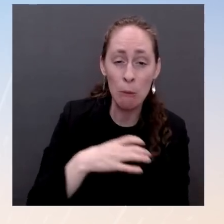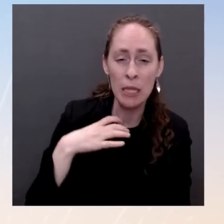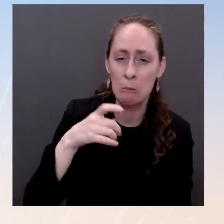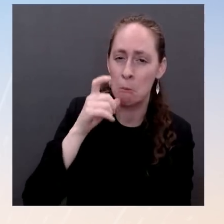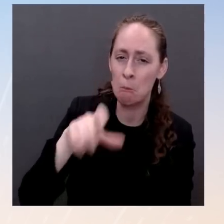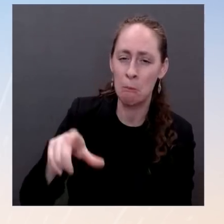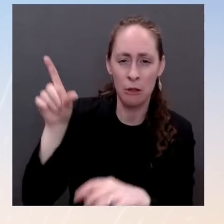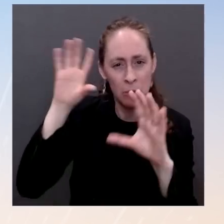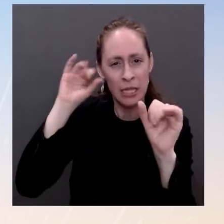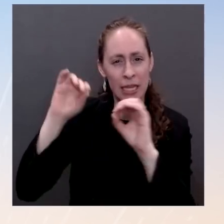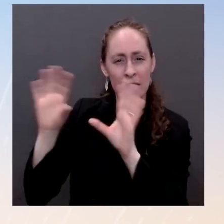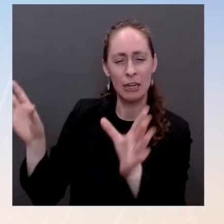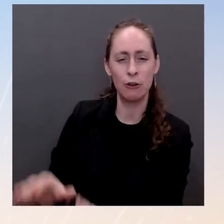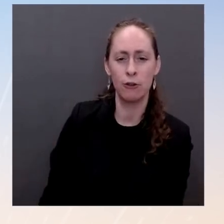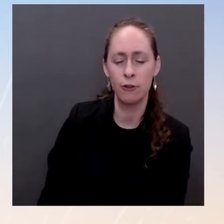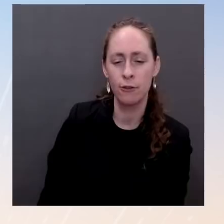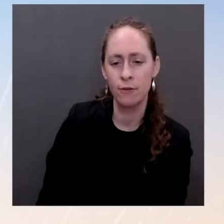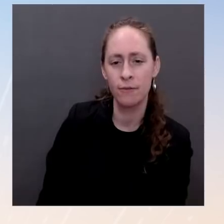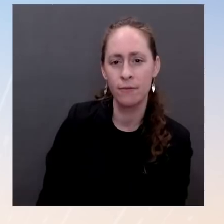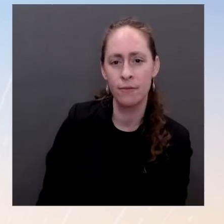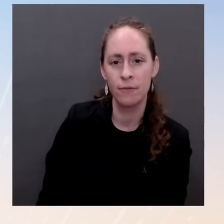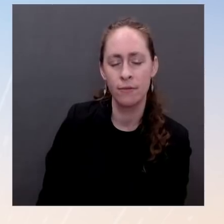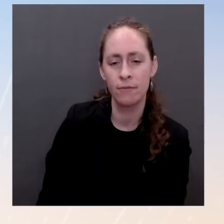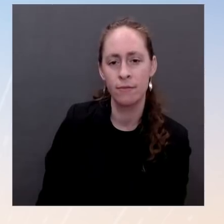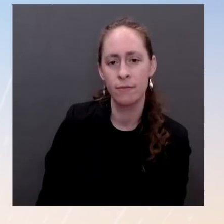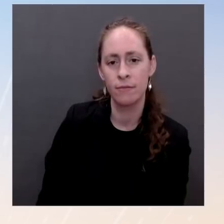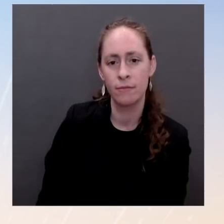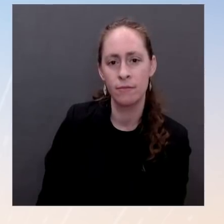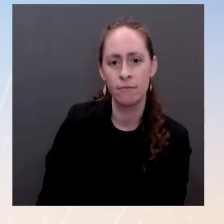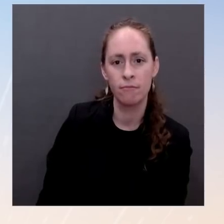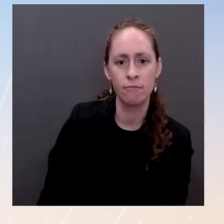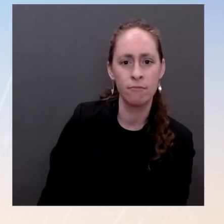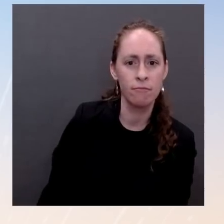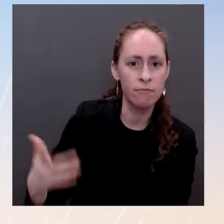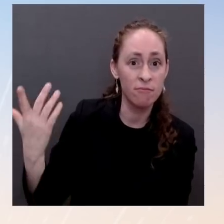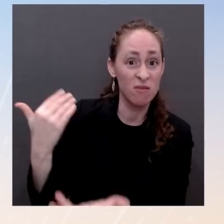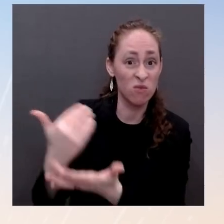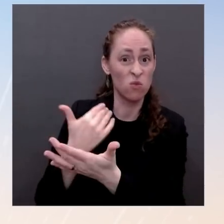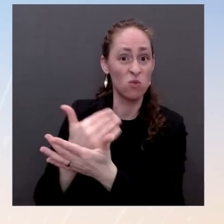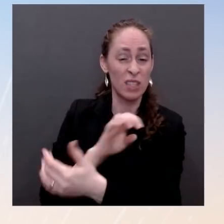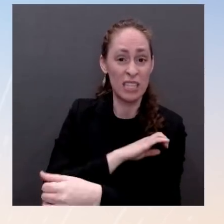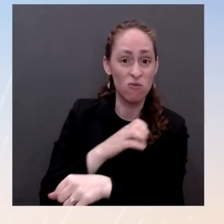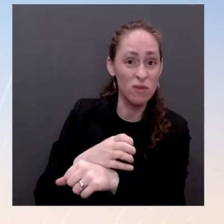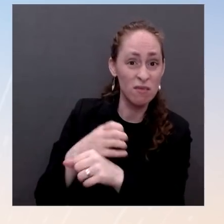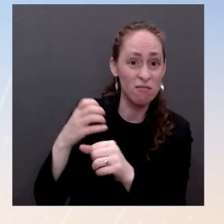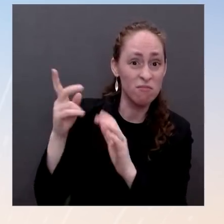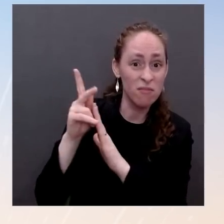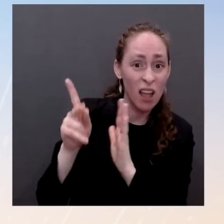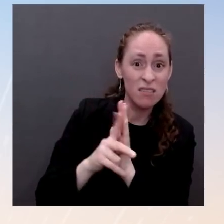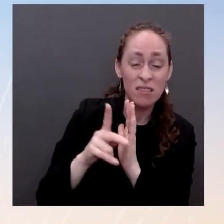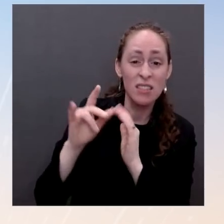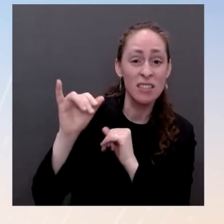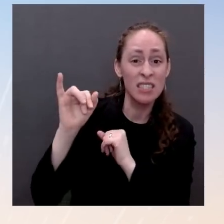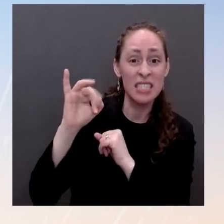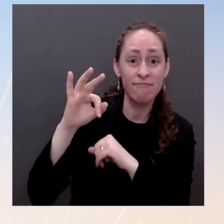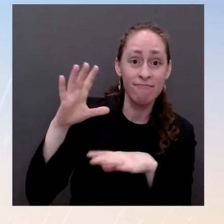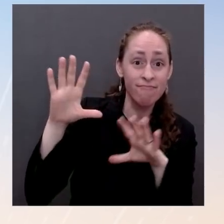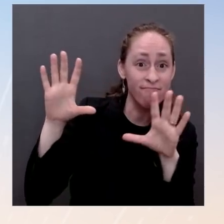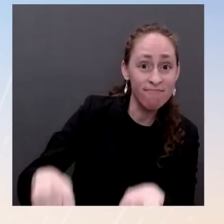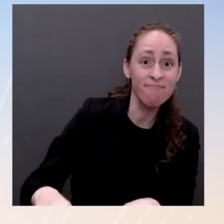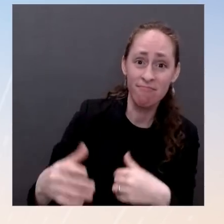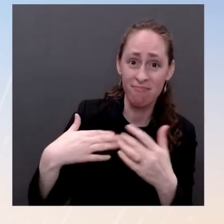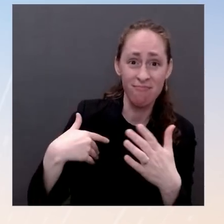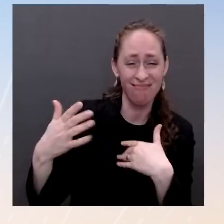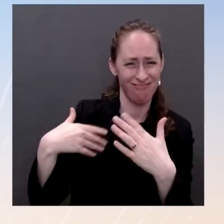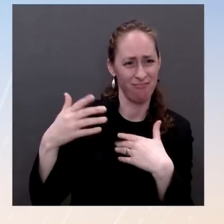prices at the pump? Because even without an invasion, prices have risen beyond where they were before the emergency reserve release back in November.